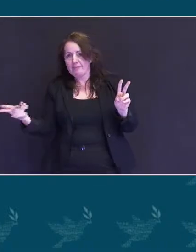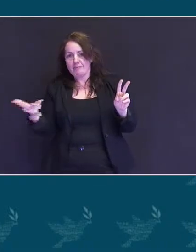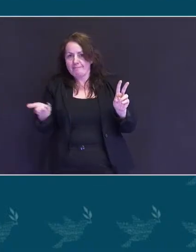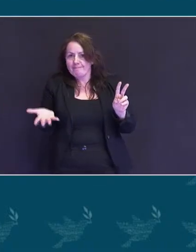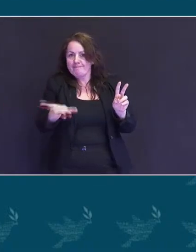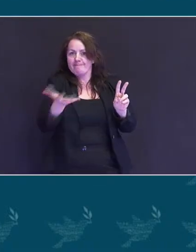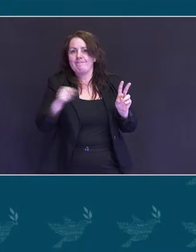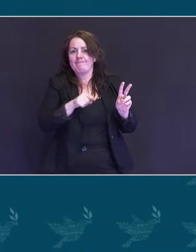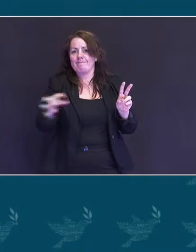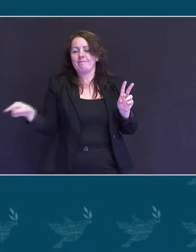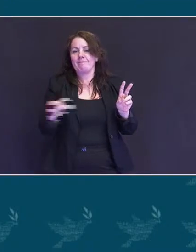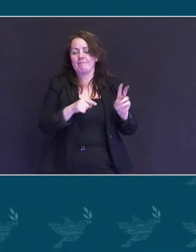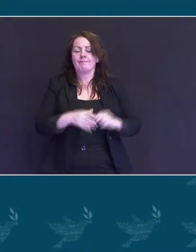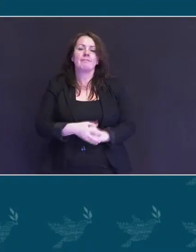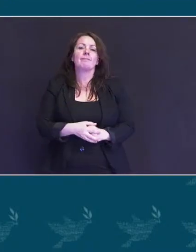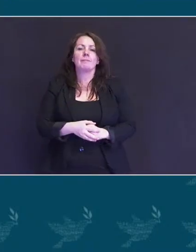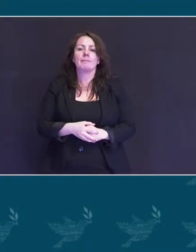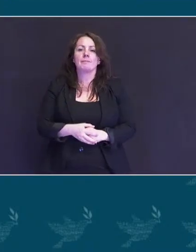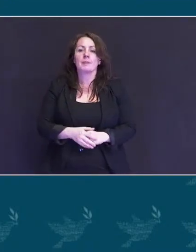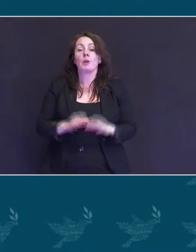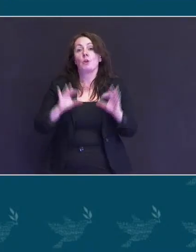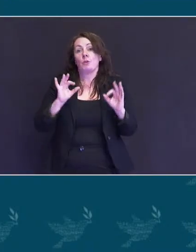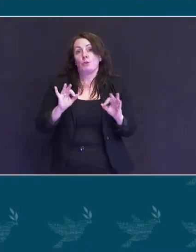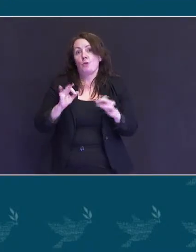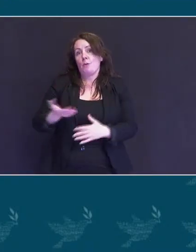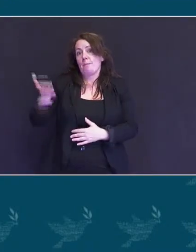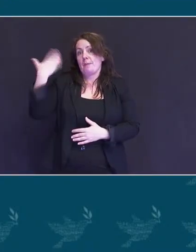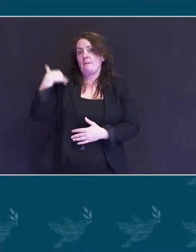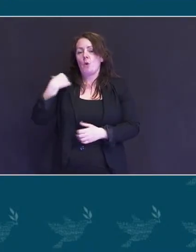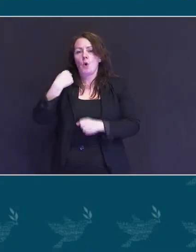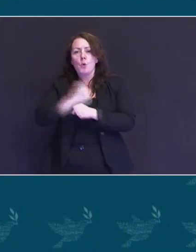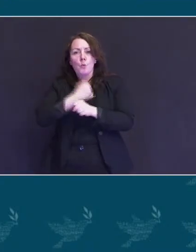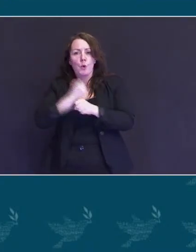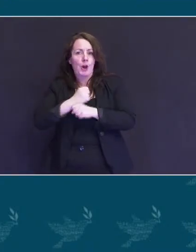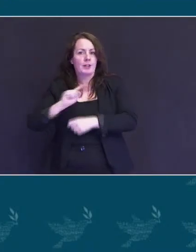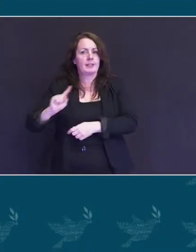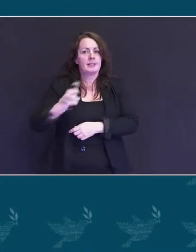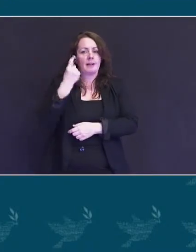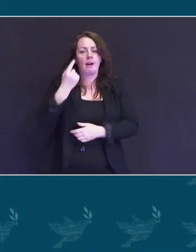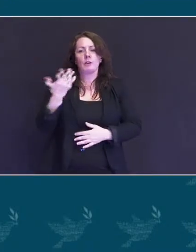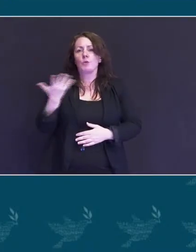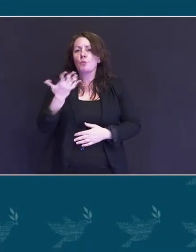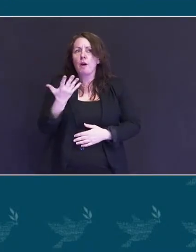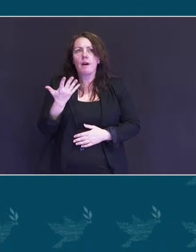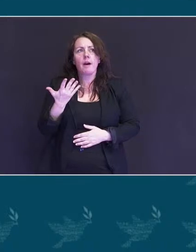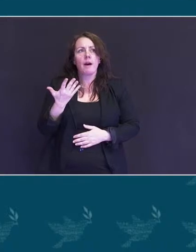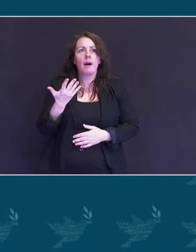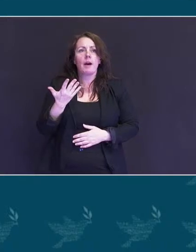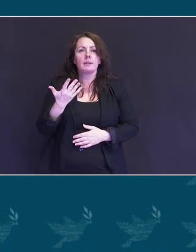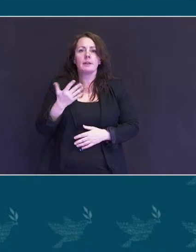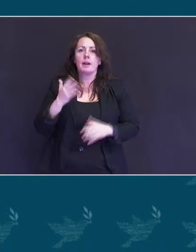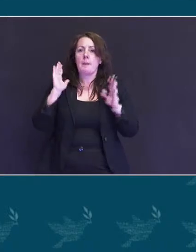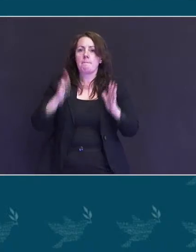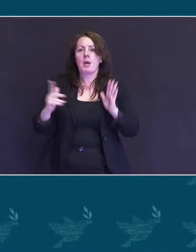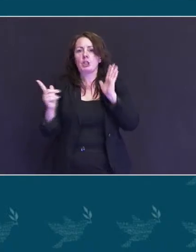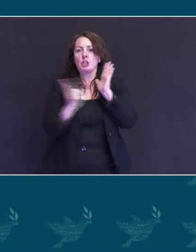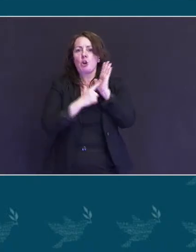sure that firstly we address this in terms of policy. And so that's why